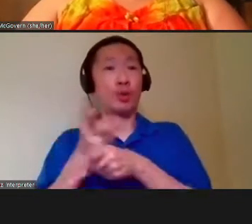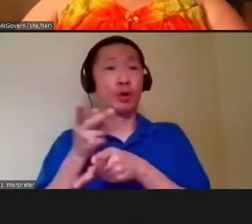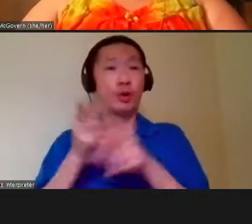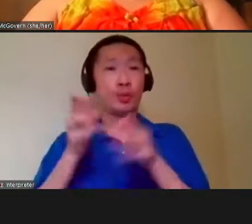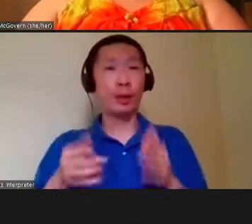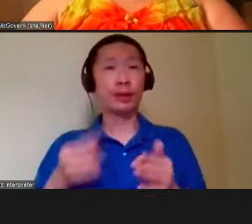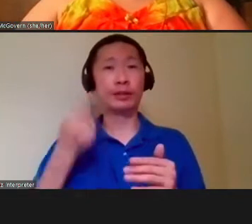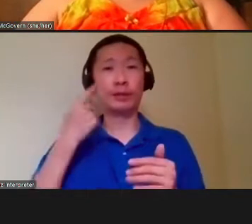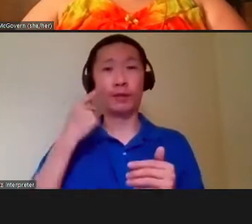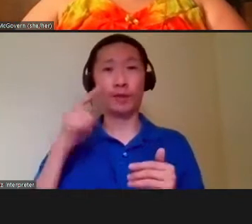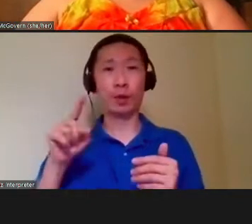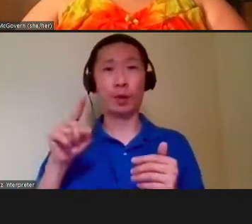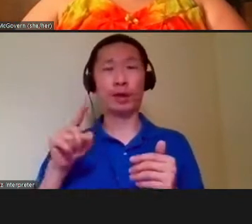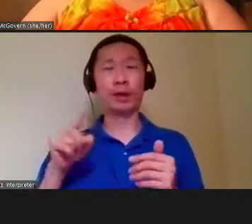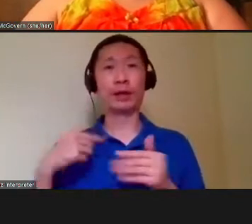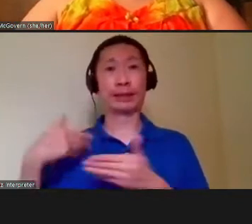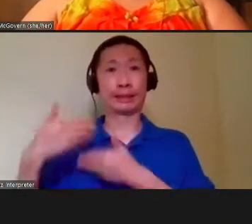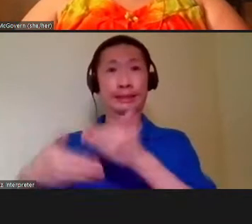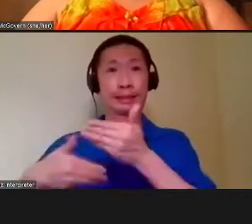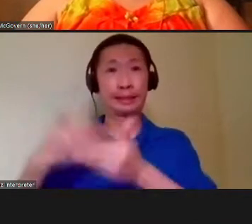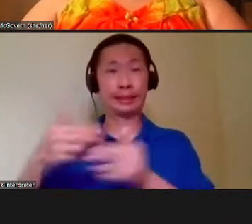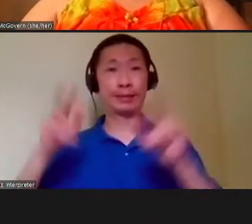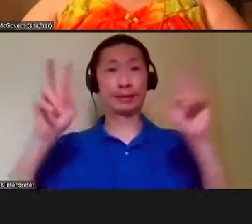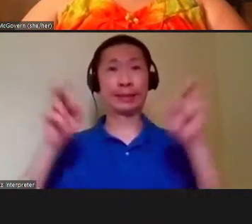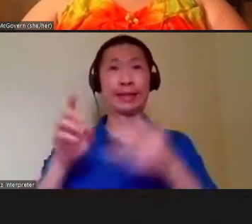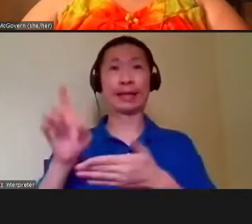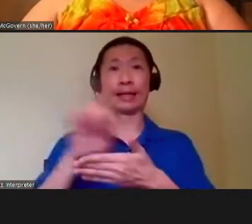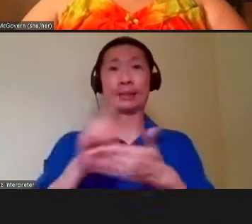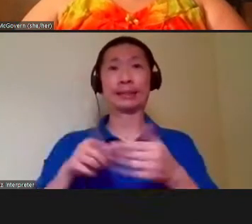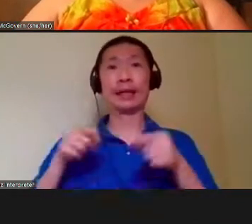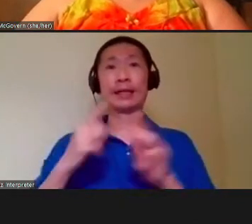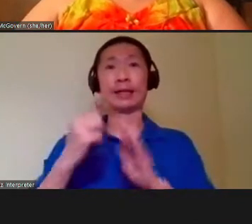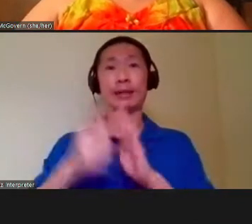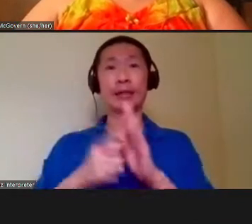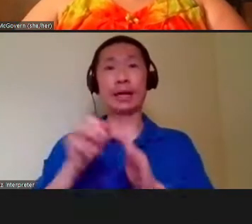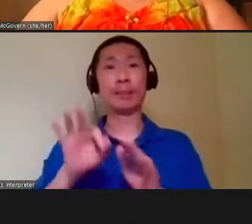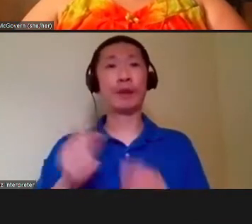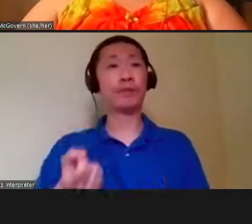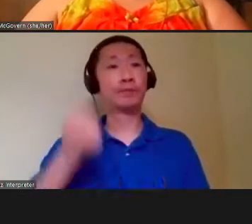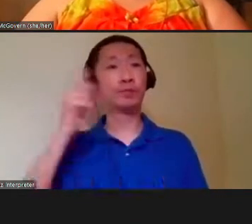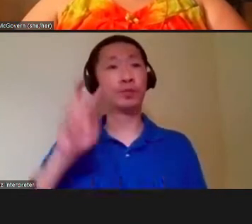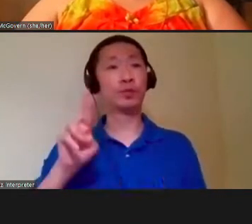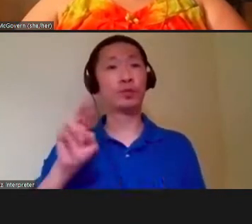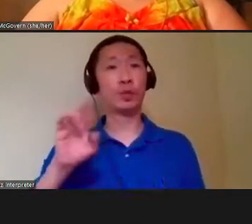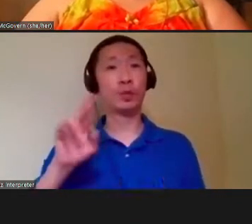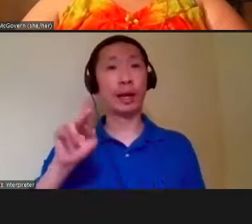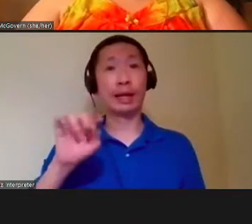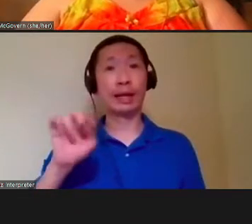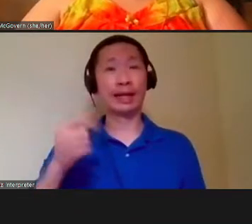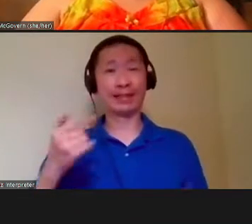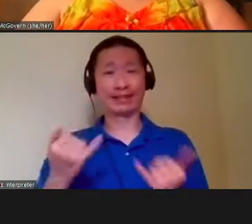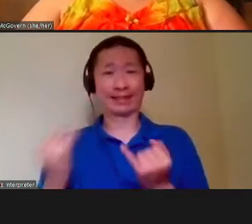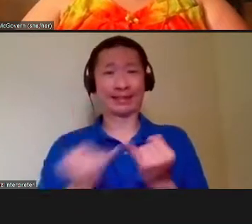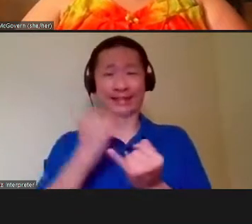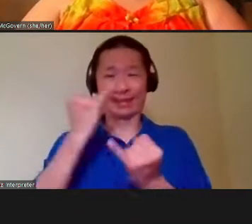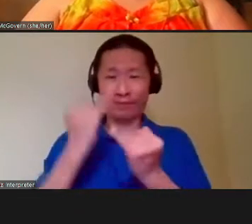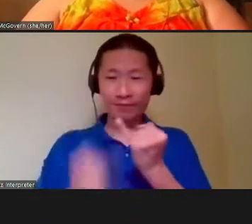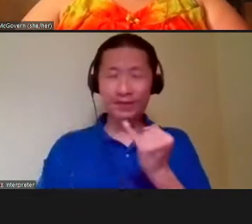the series Design in a Time of Reckoning, which this is the final day.